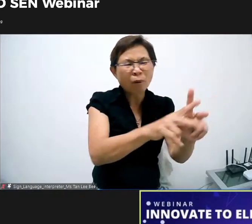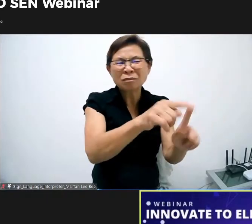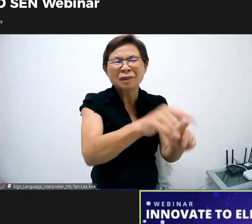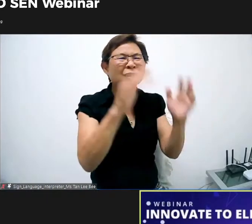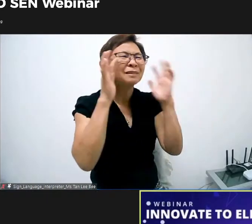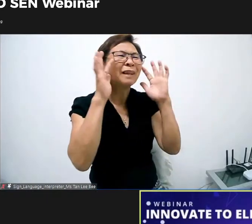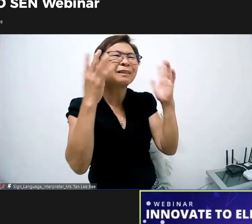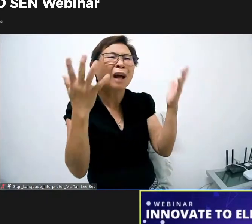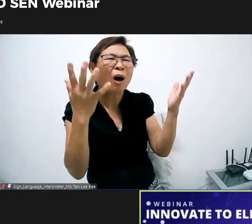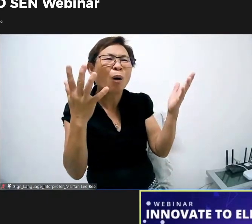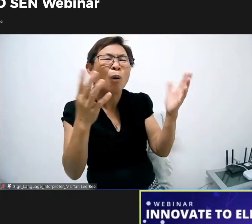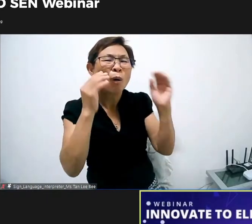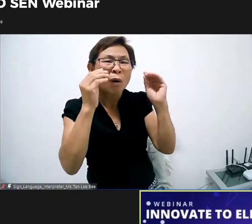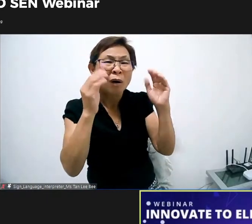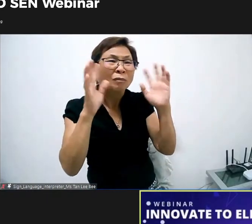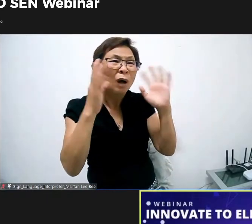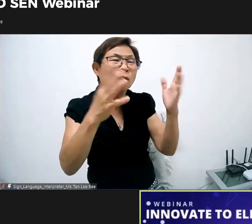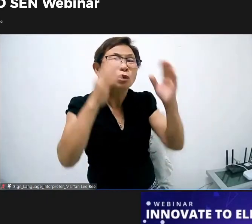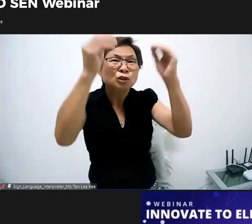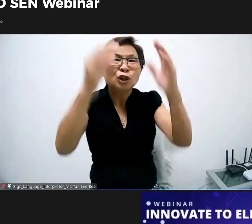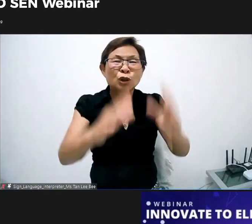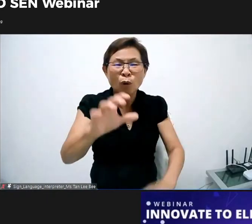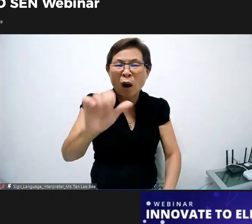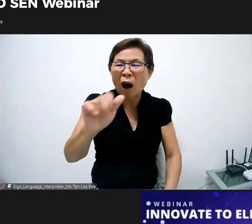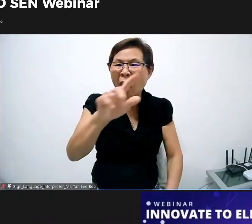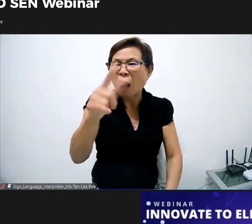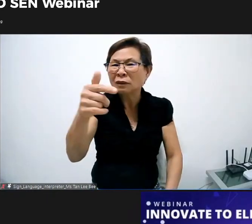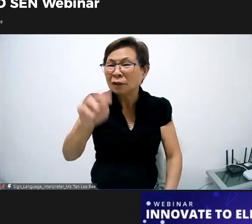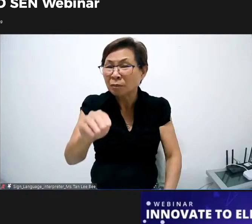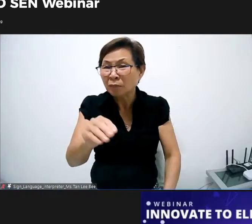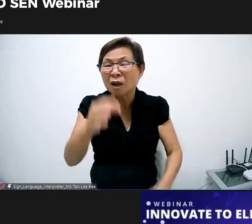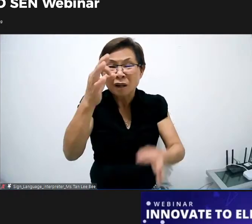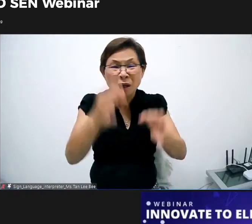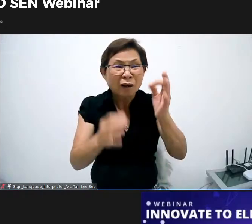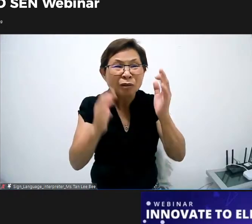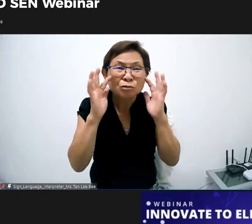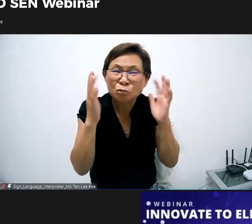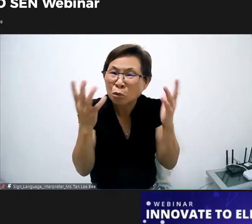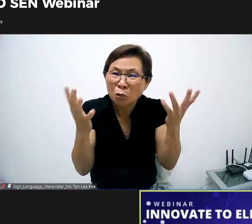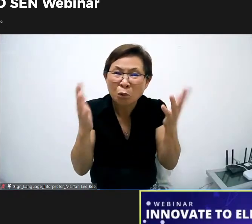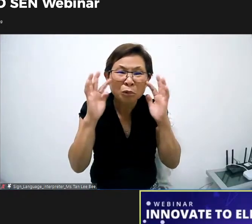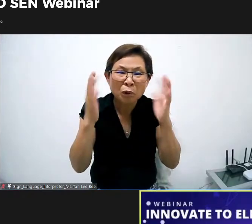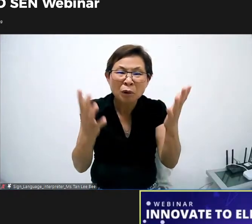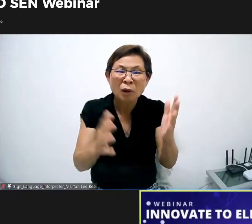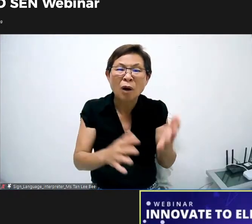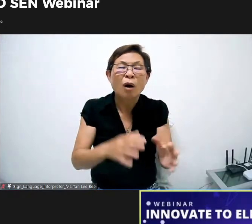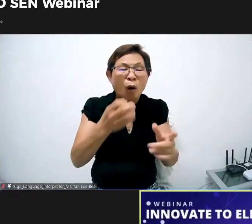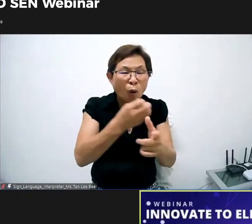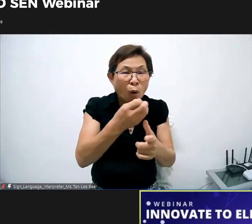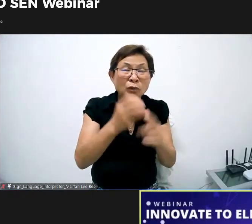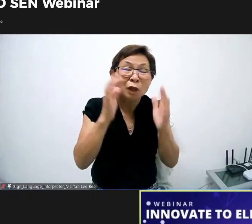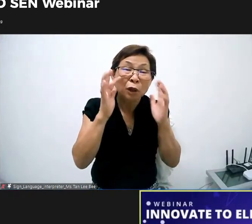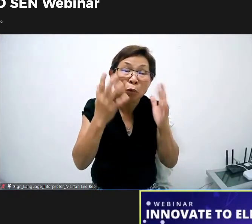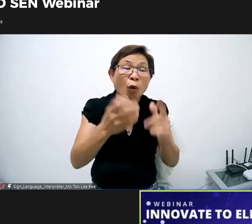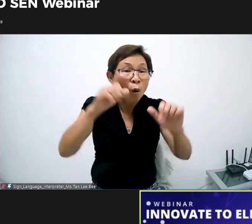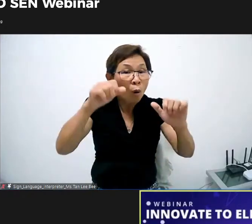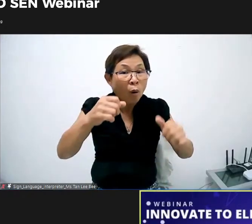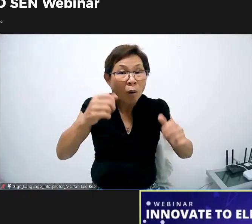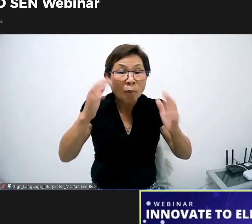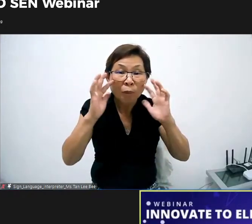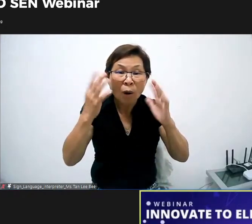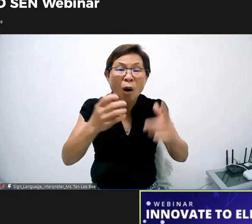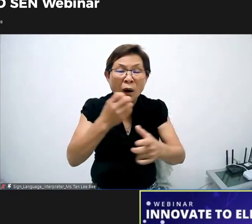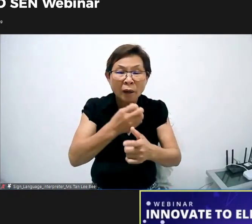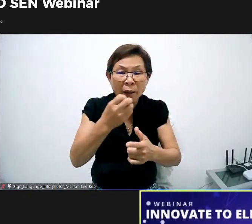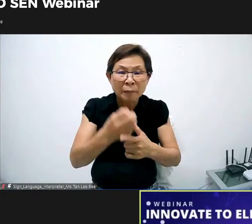what actually been done by Cikgu Azam. If they don't know about it, they can replicate it. They can also make sure